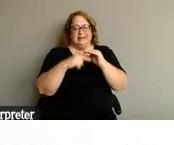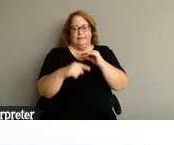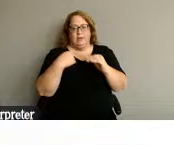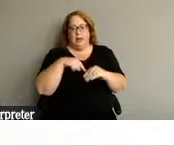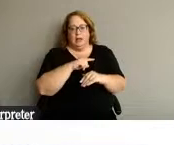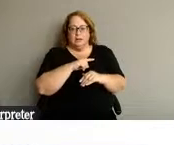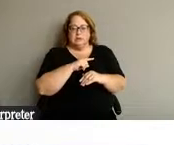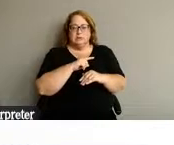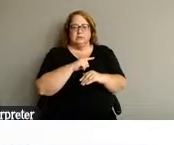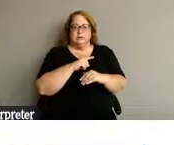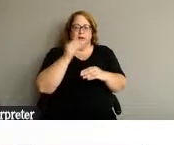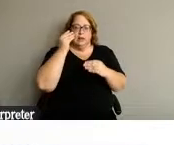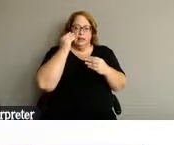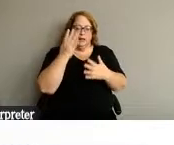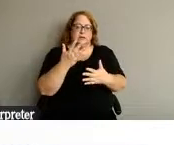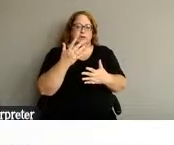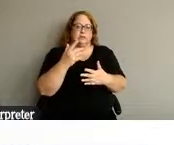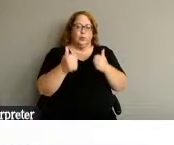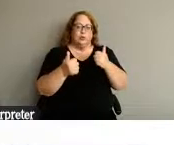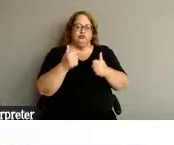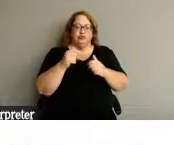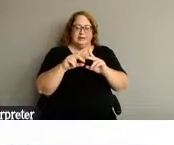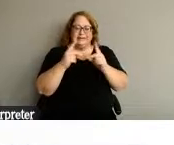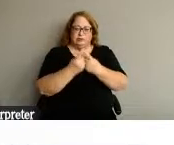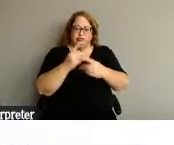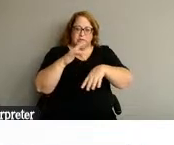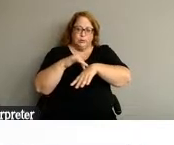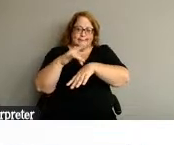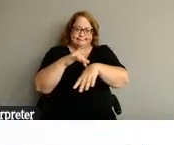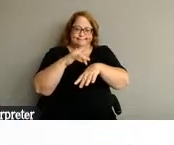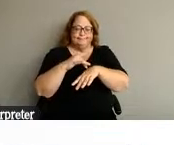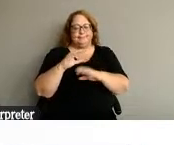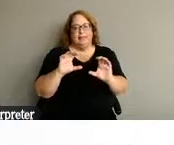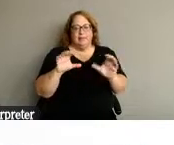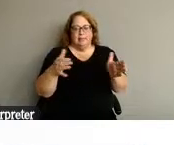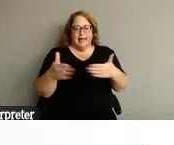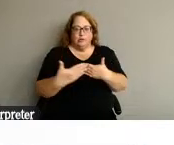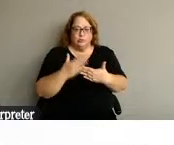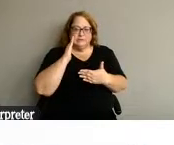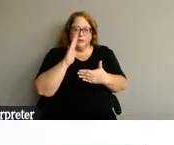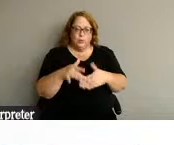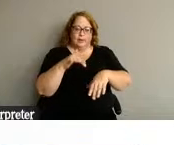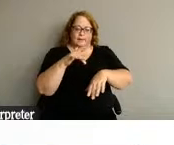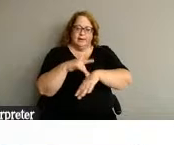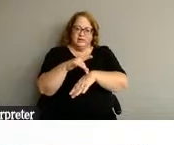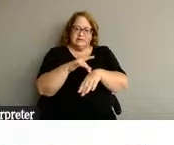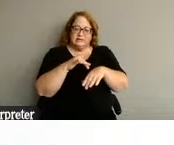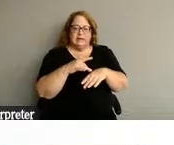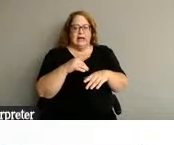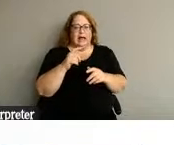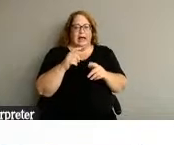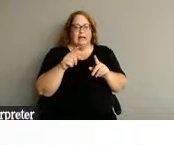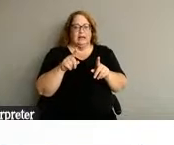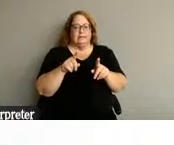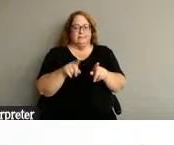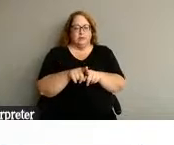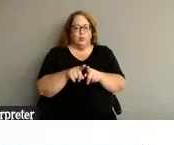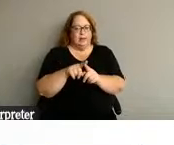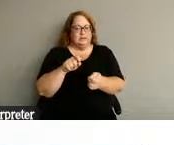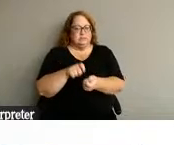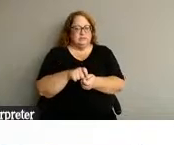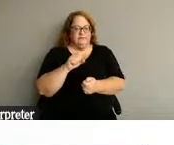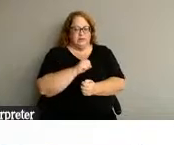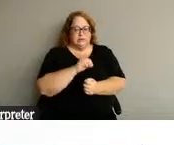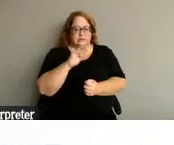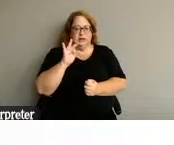and inform us of the districts that he will be visiting and the classrooms that he will be visiting, as well as specific staff. And so there